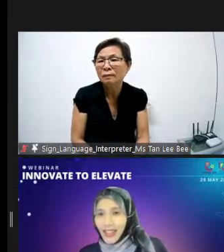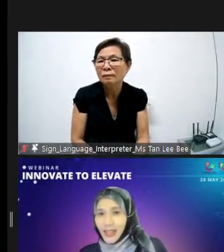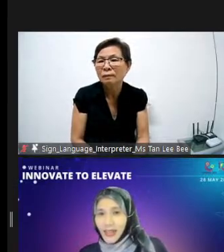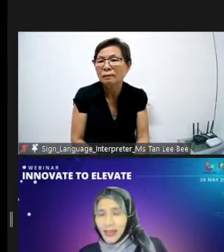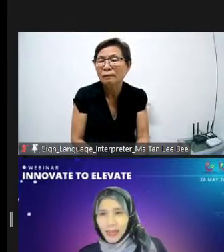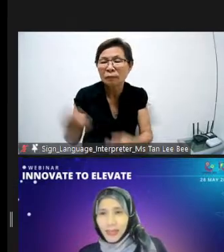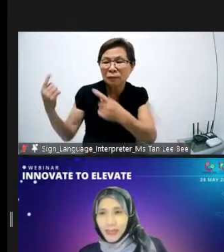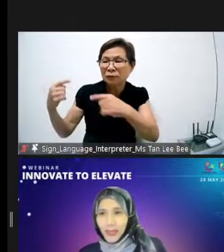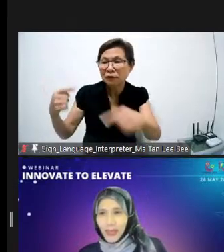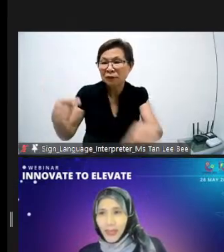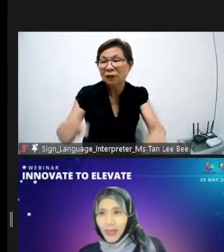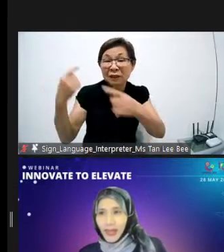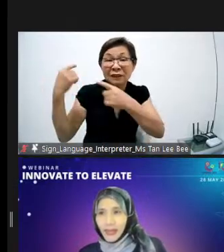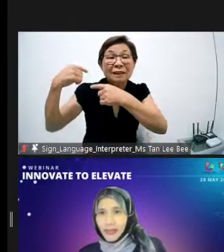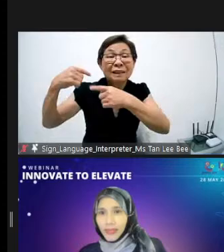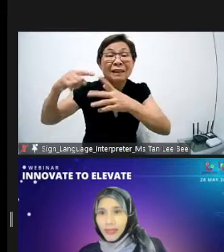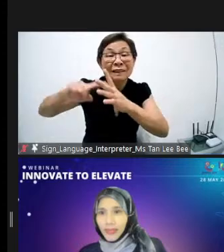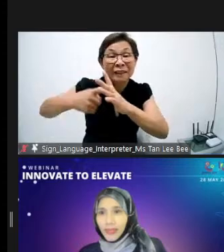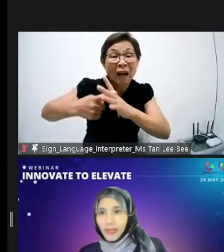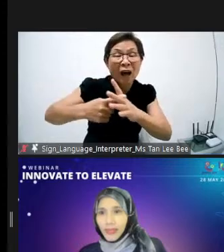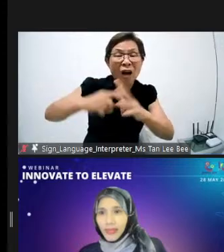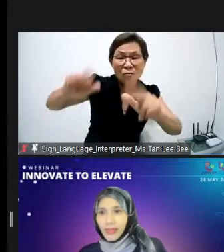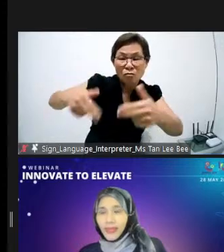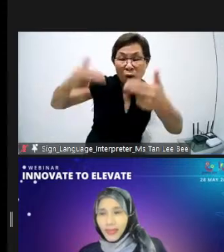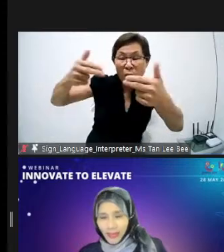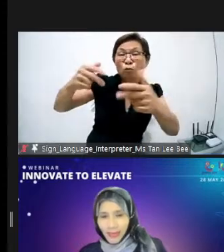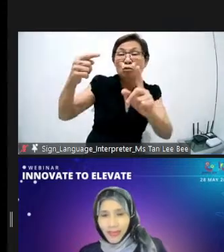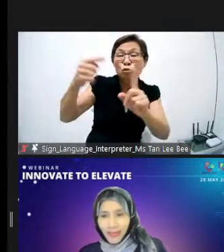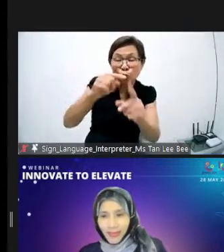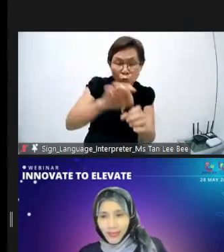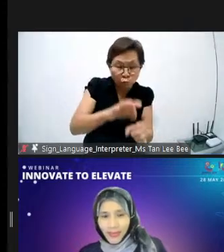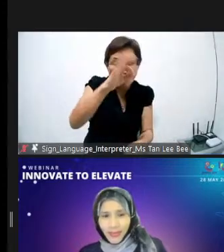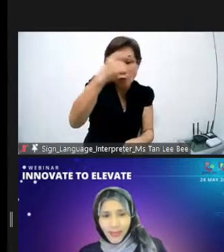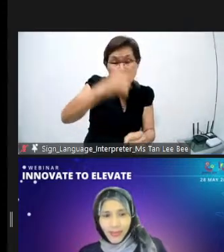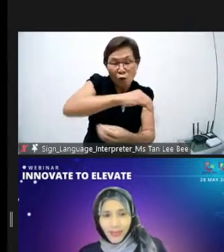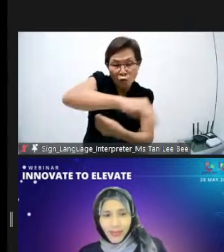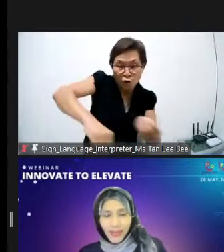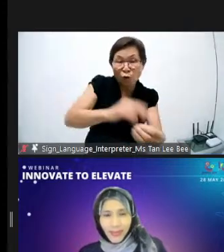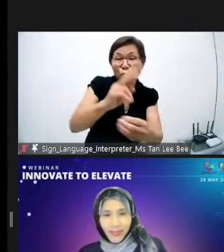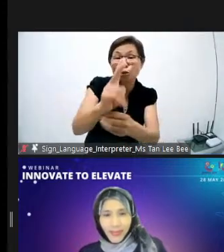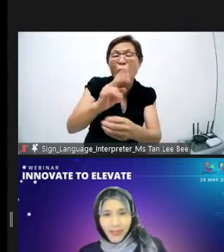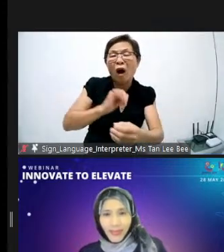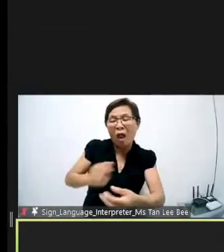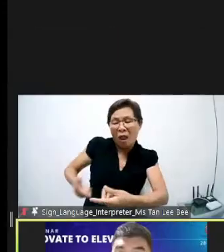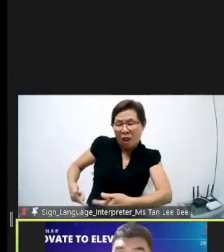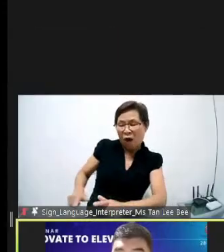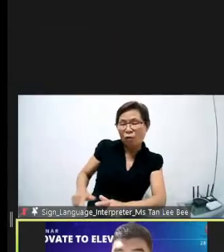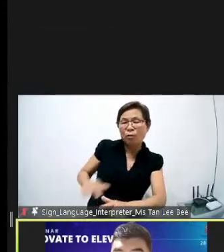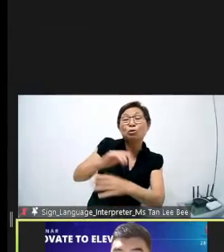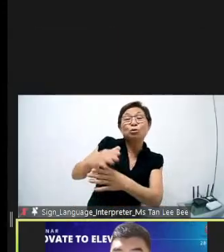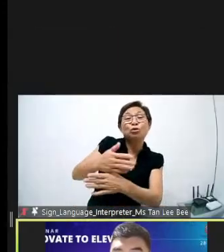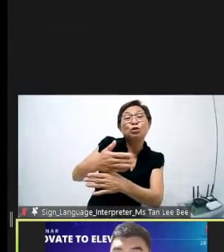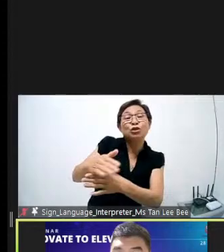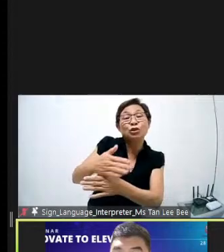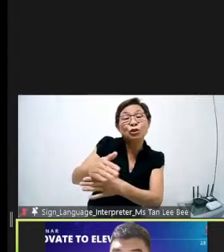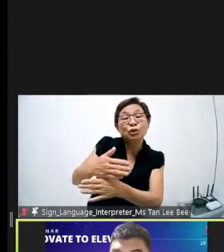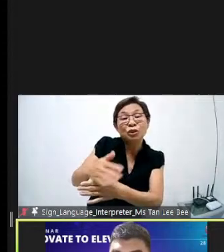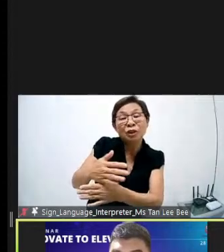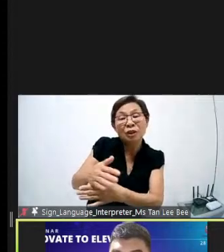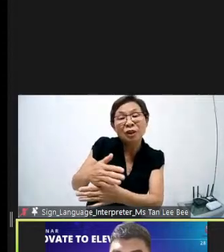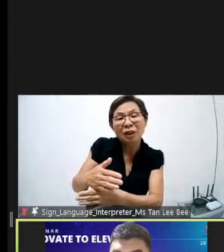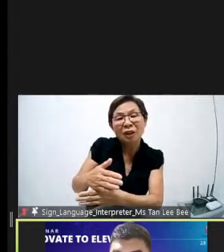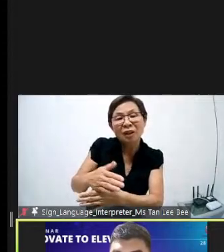Since the goal of this webinar is to inspire, for round two, allow me to share the innovation